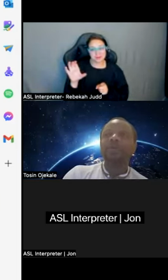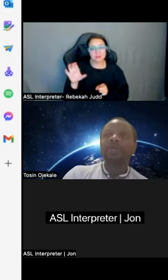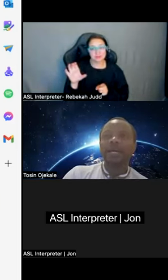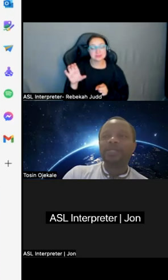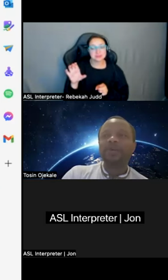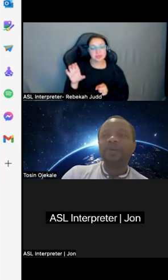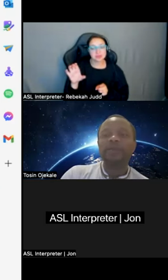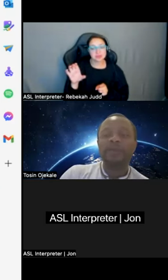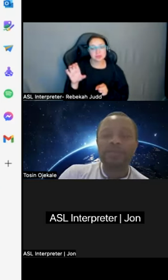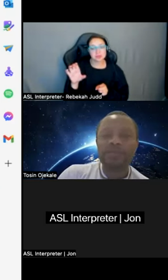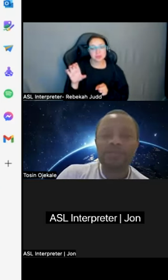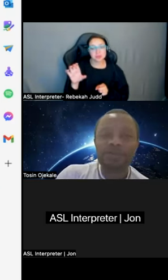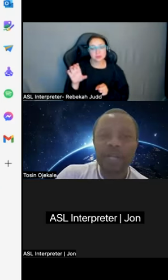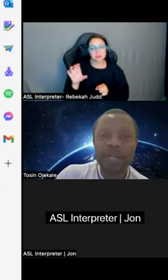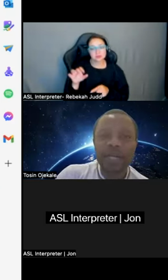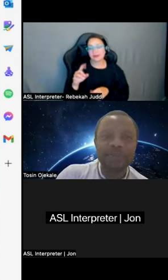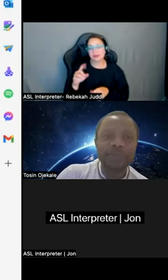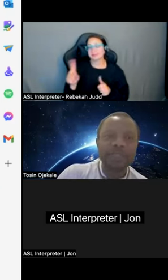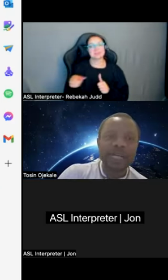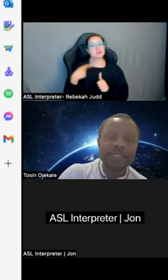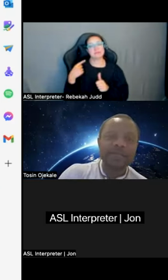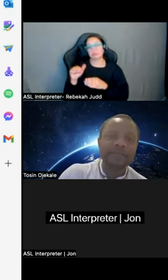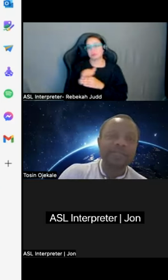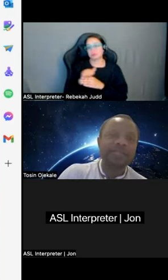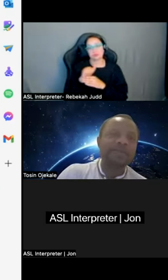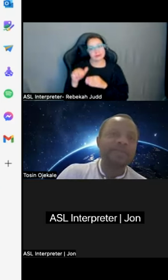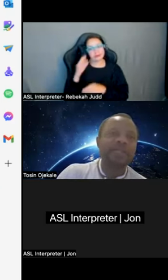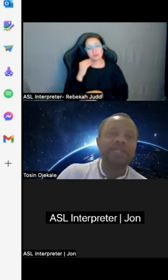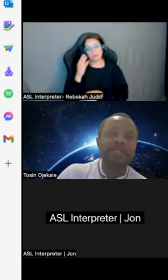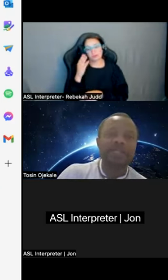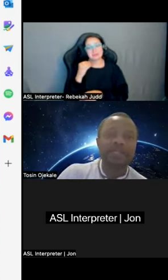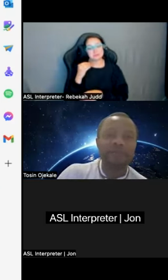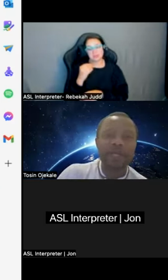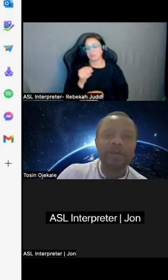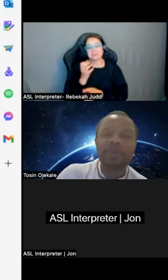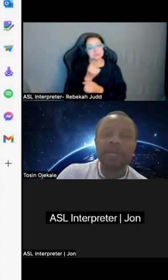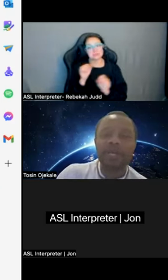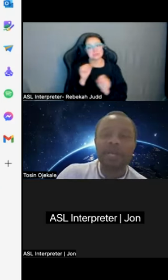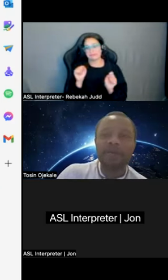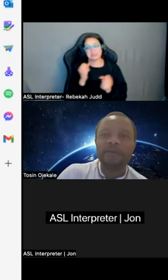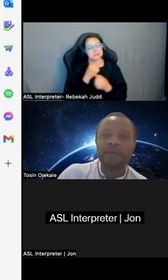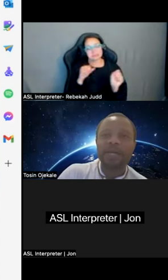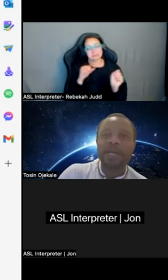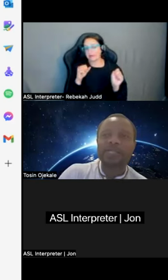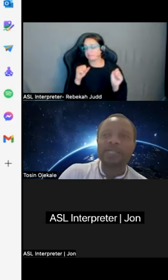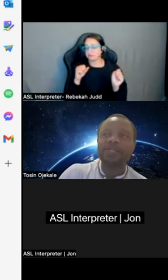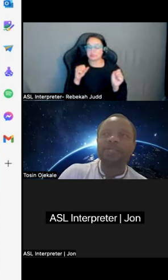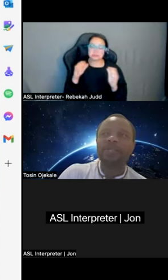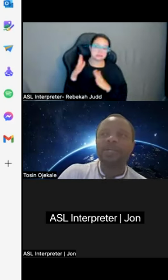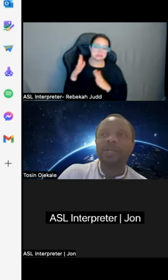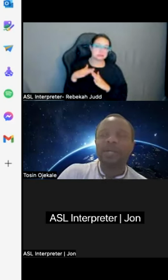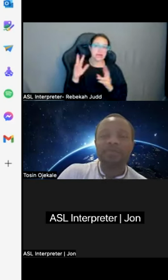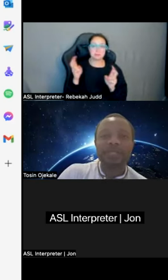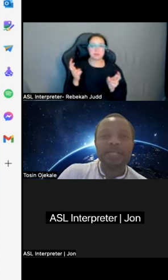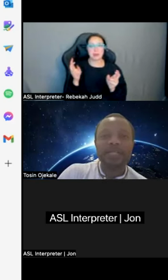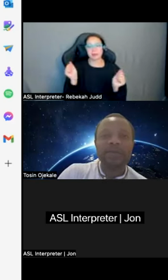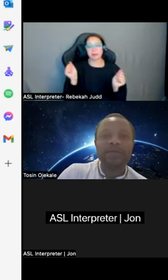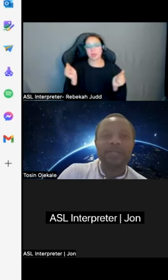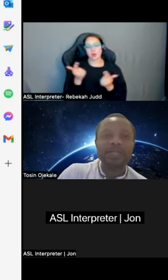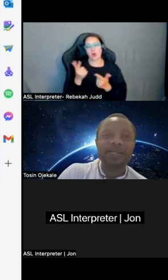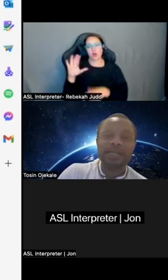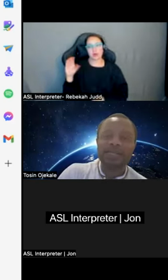so it's one of the first training that you would get. Safety is a big topic in every organization, especially